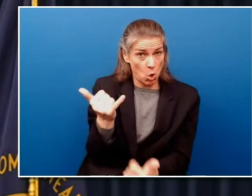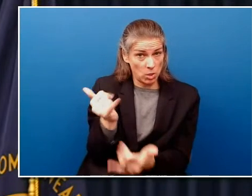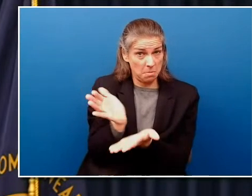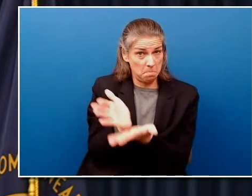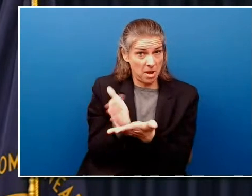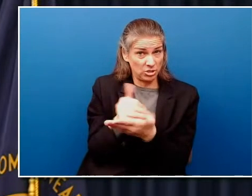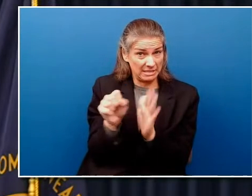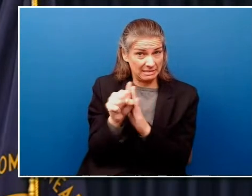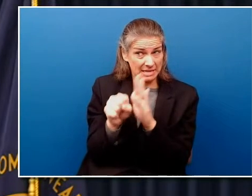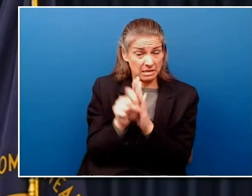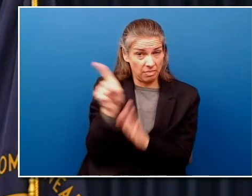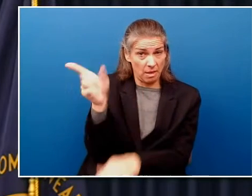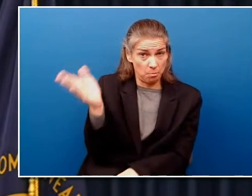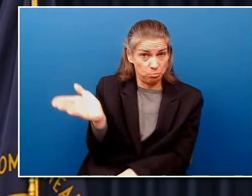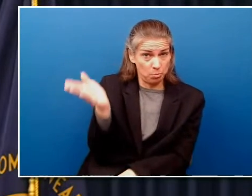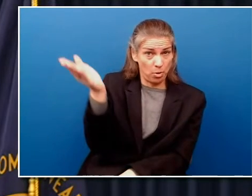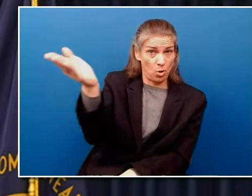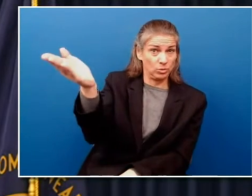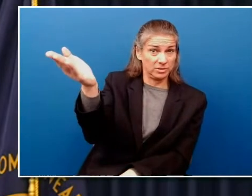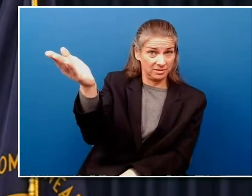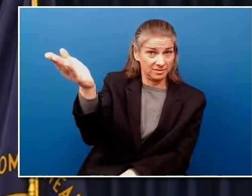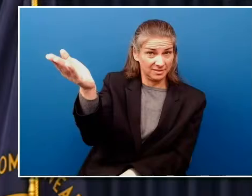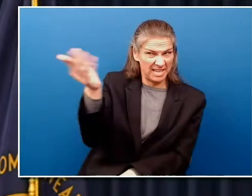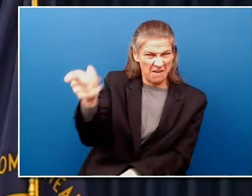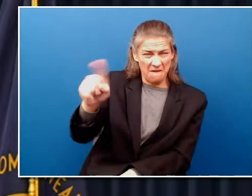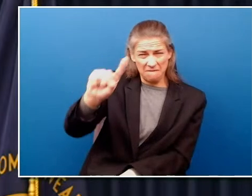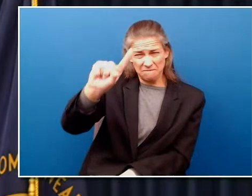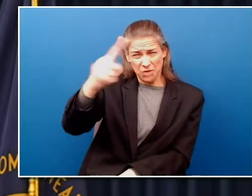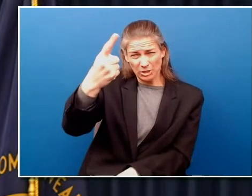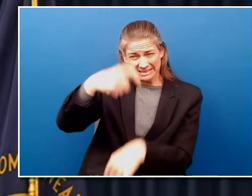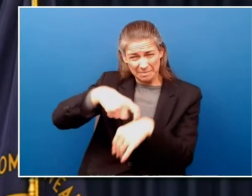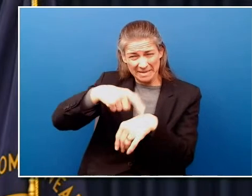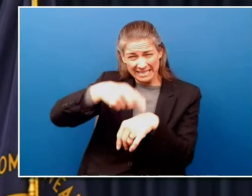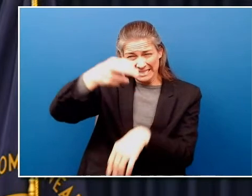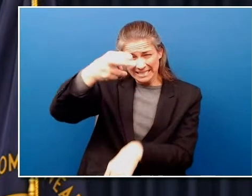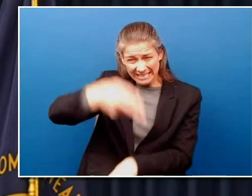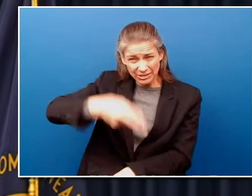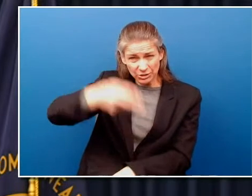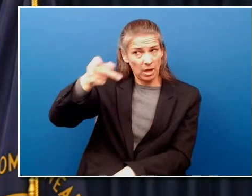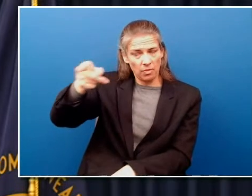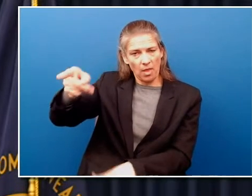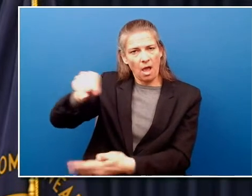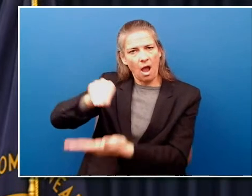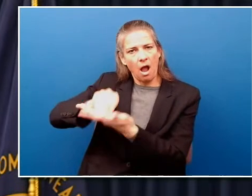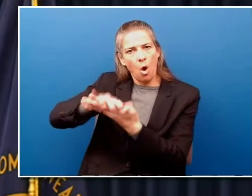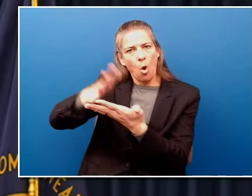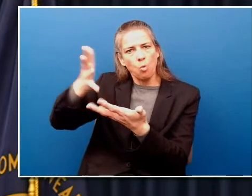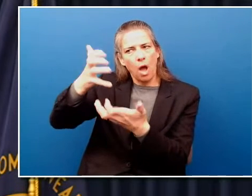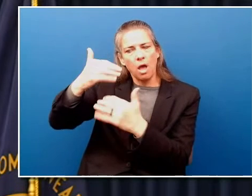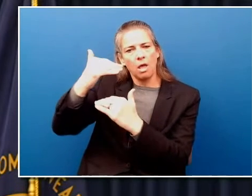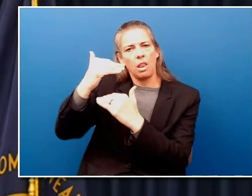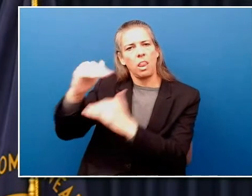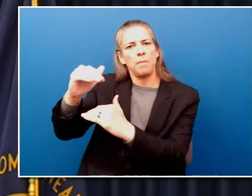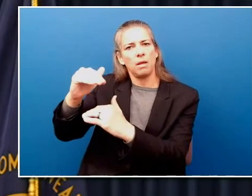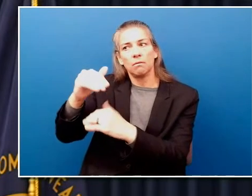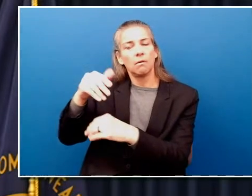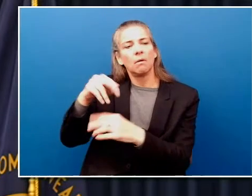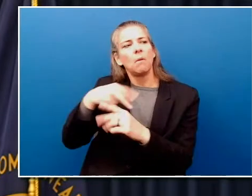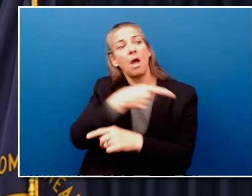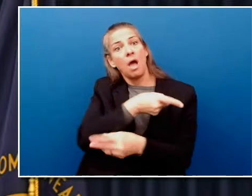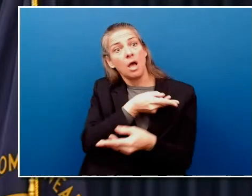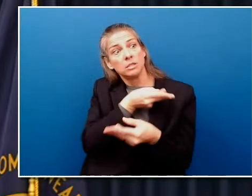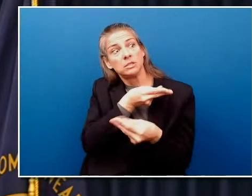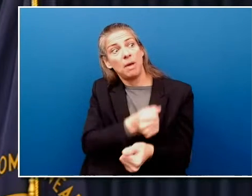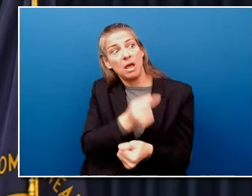budget, for the very first time in our history, would limit the amount an executive branch can spend